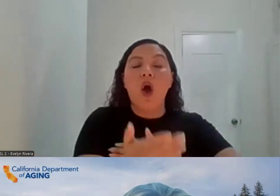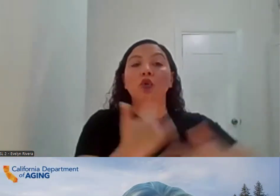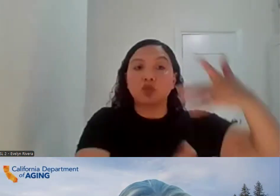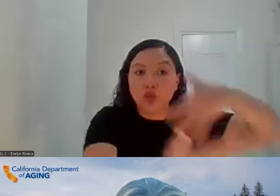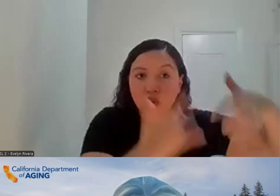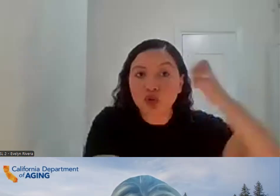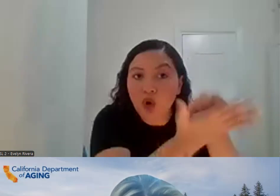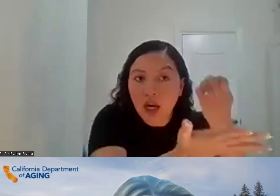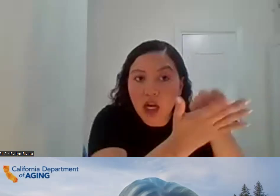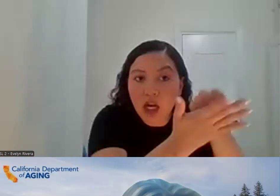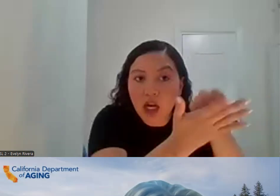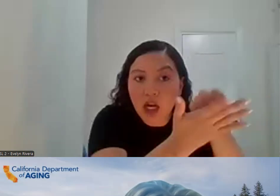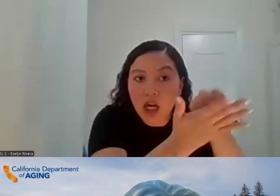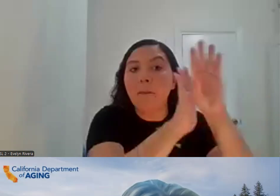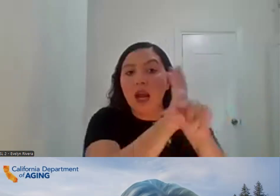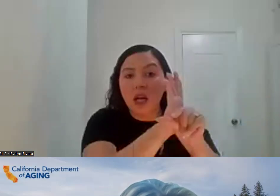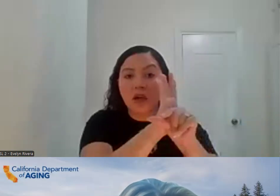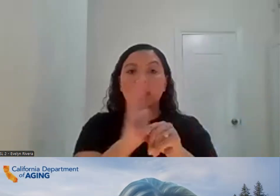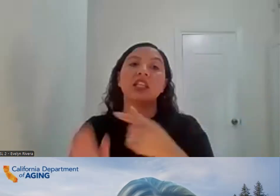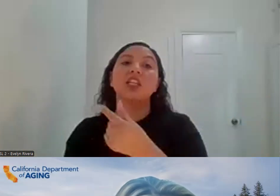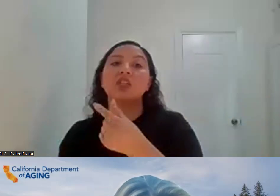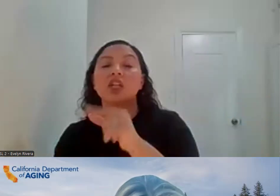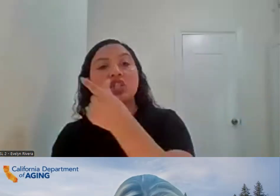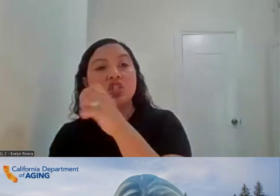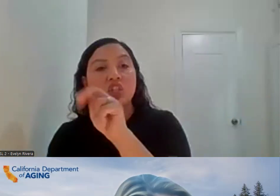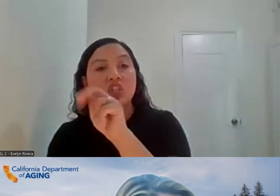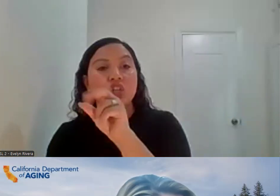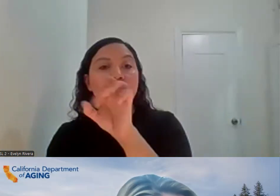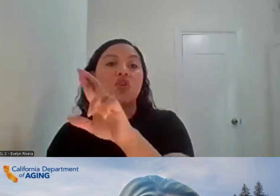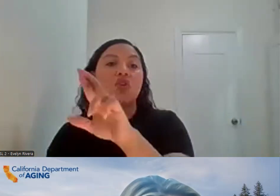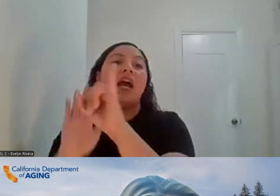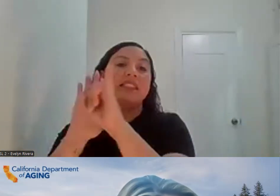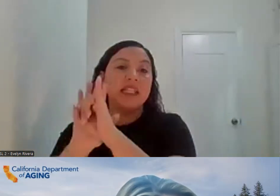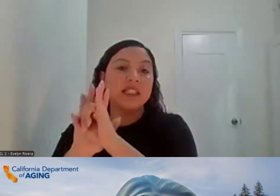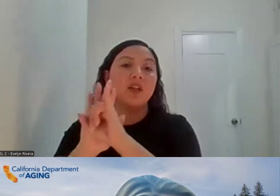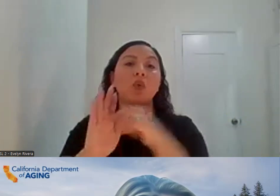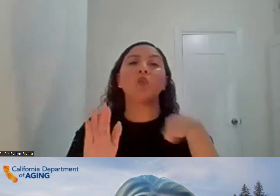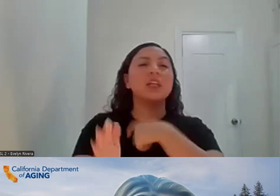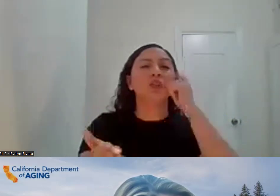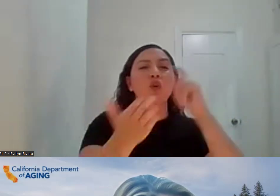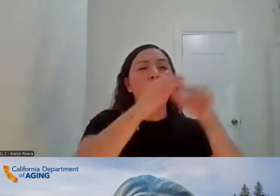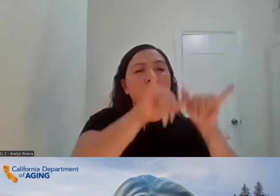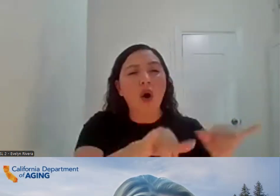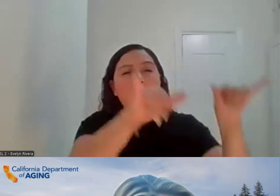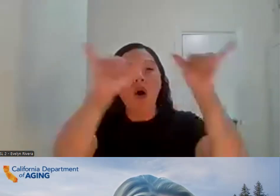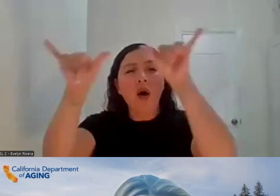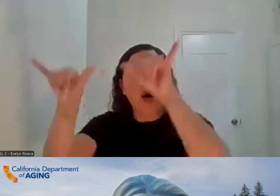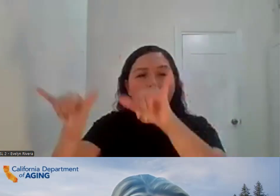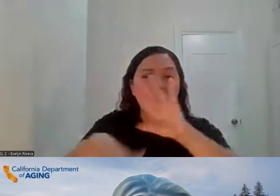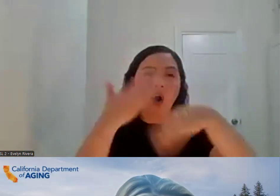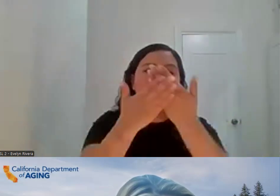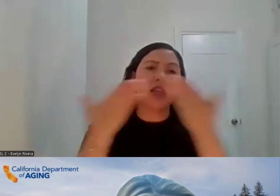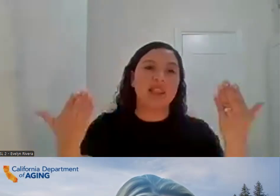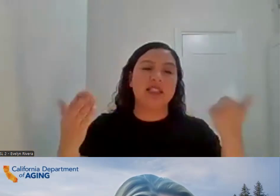gender identity. We need to be looking at all of the things that makes us up as people, as unique individuals who